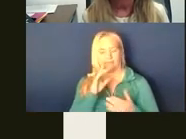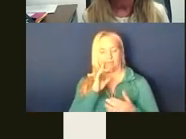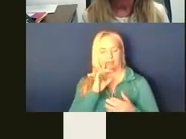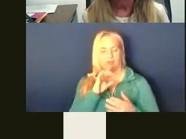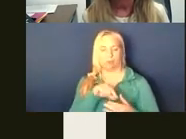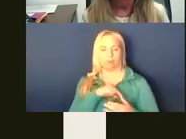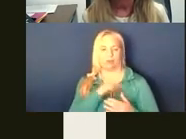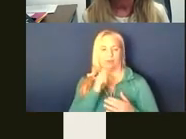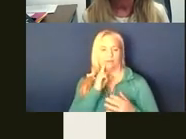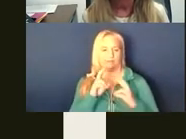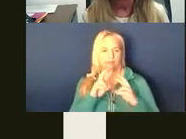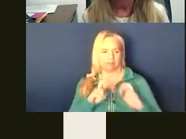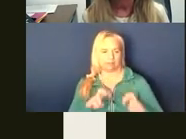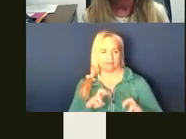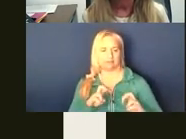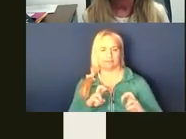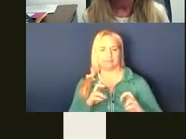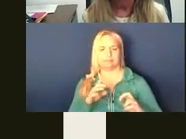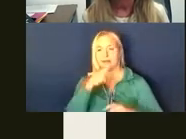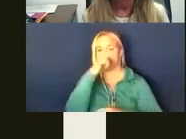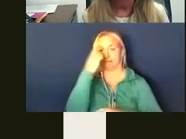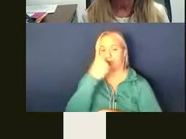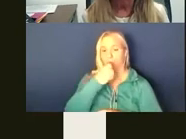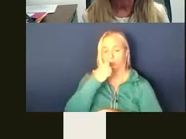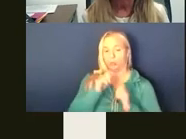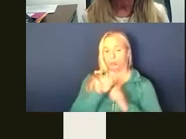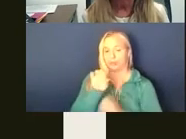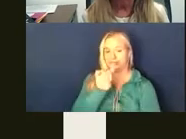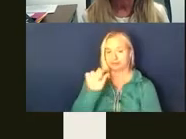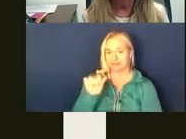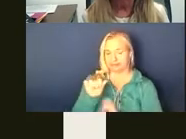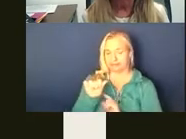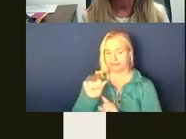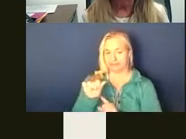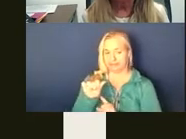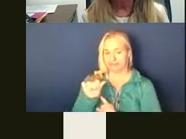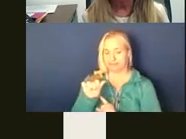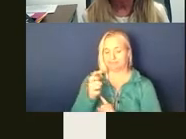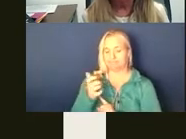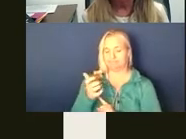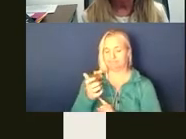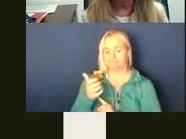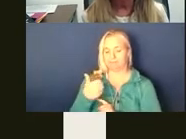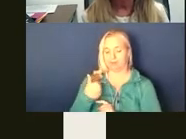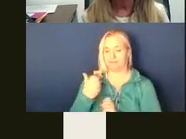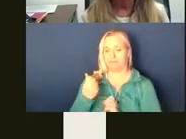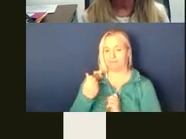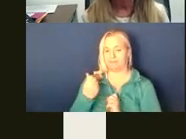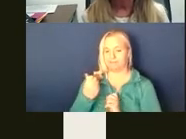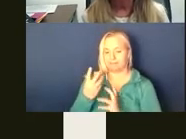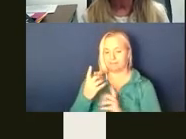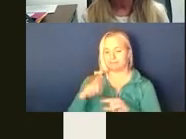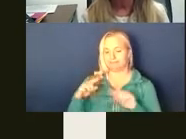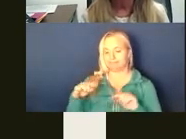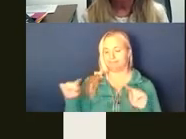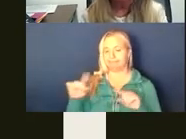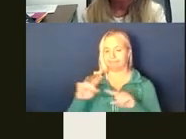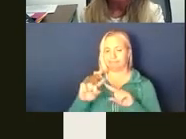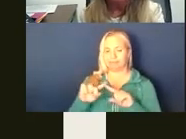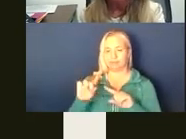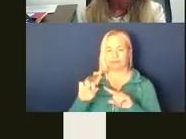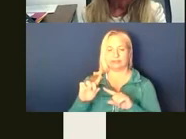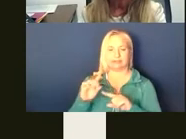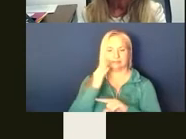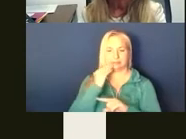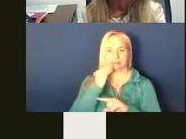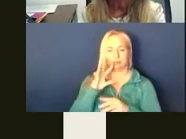interviewed girls, Black girls with disabilities who have had multiple experiences with discipline.